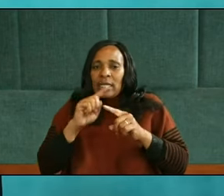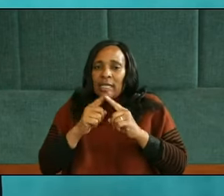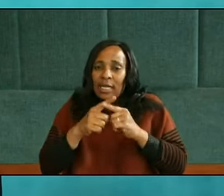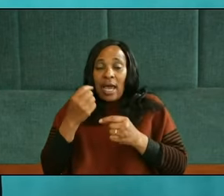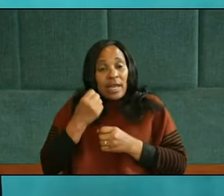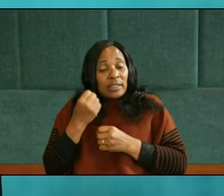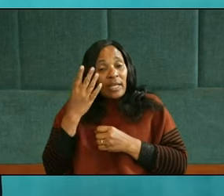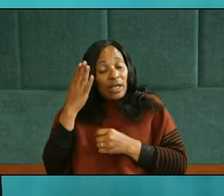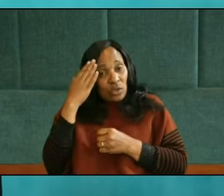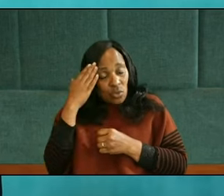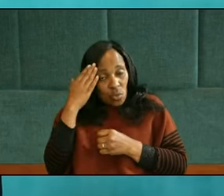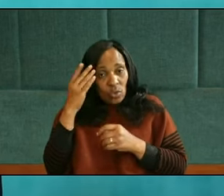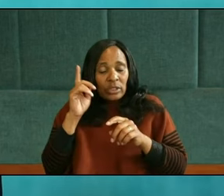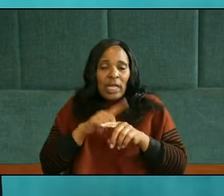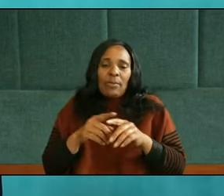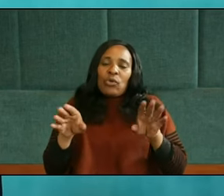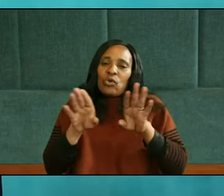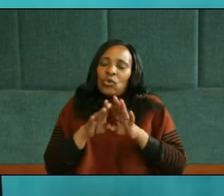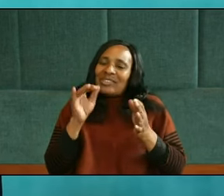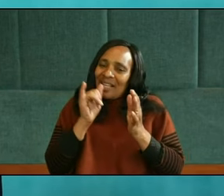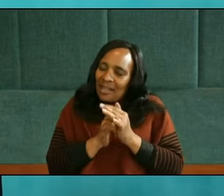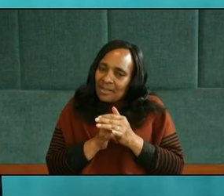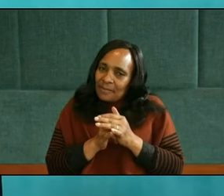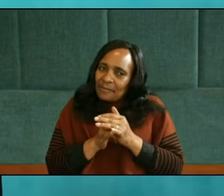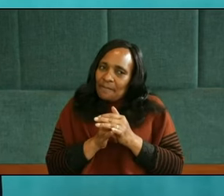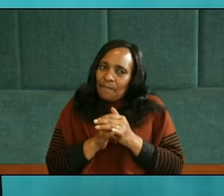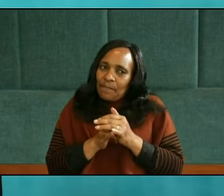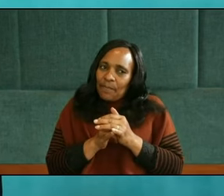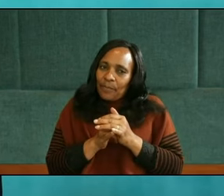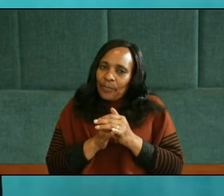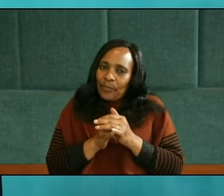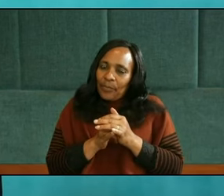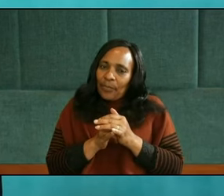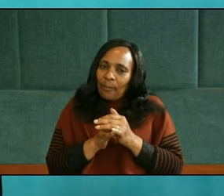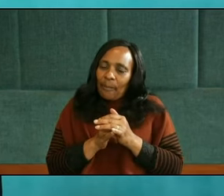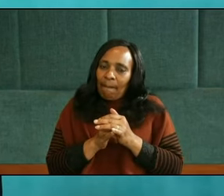and know, even as we close, that